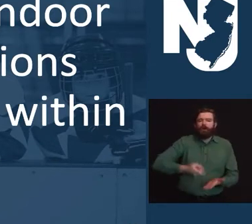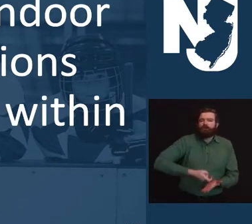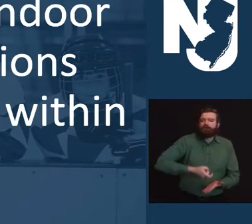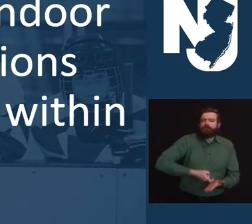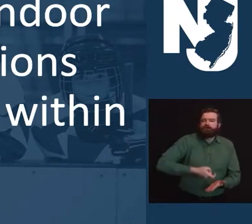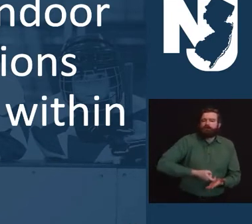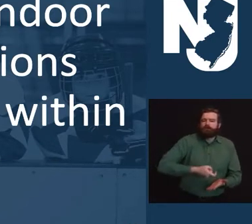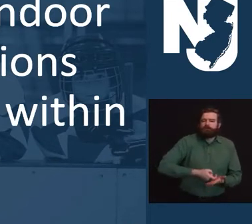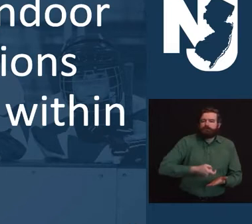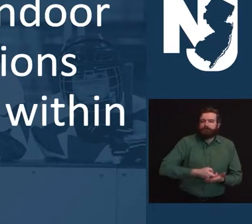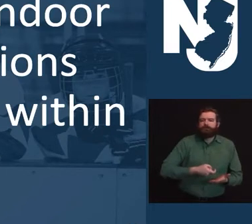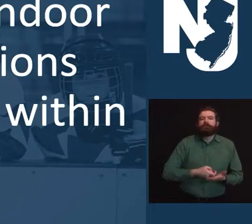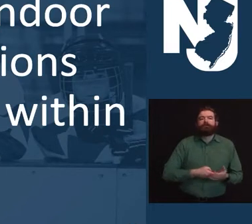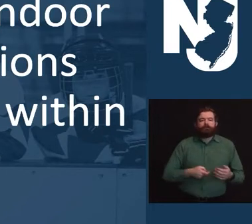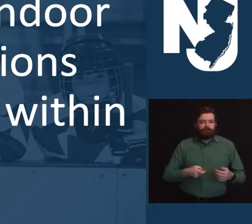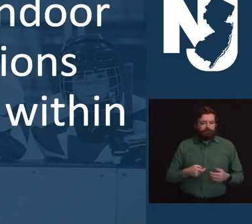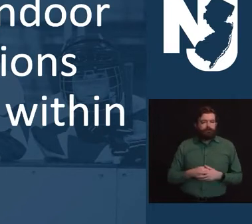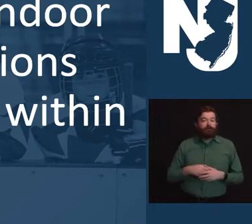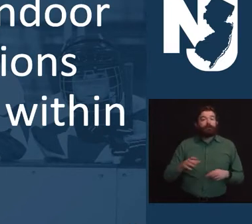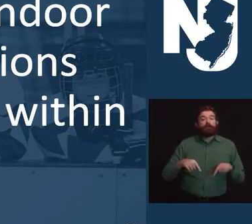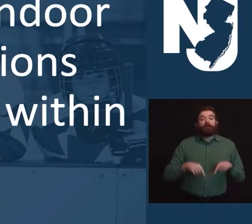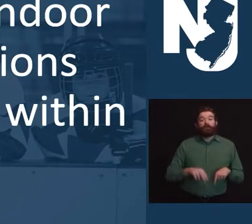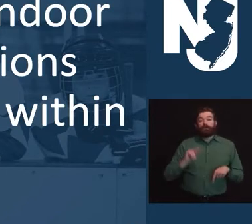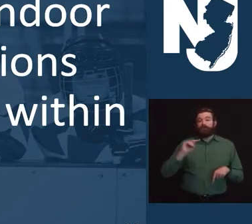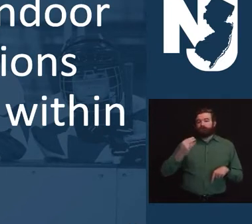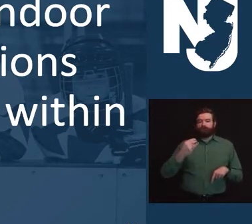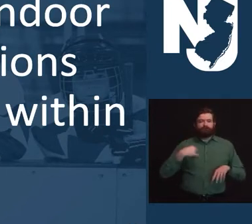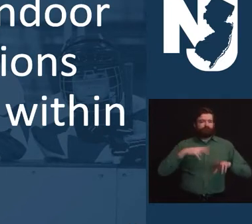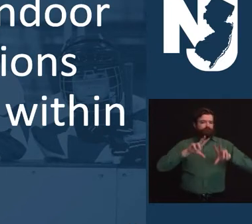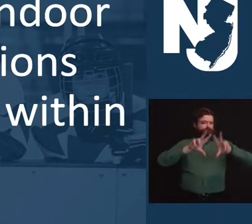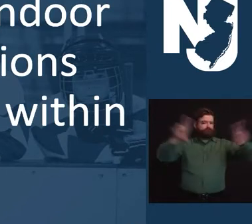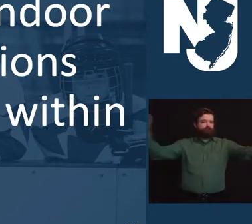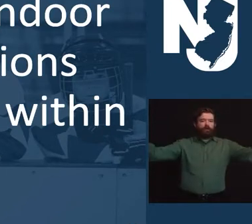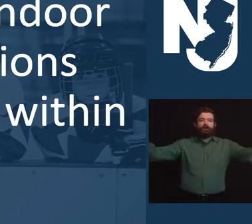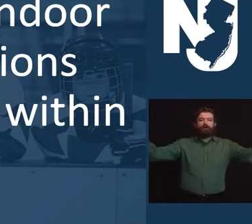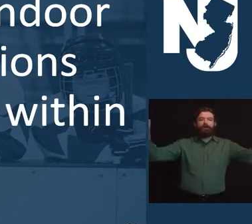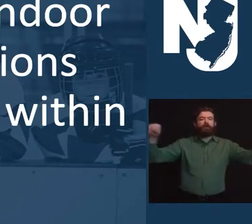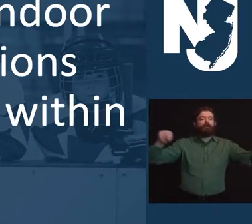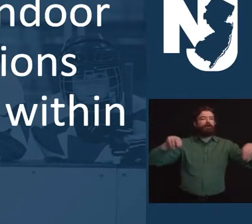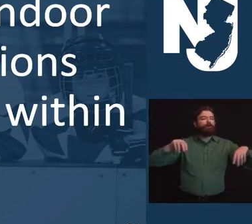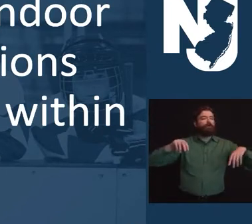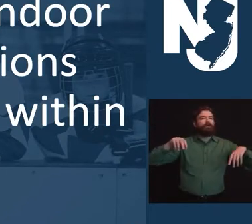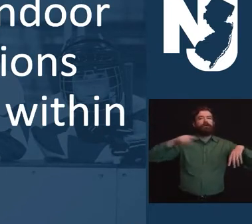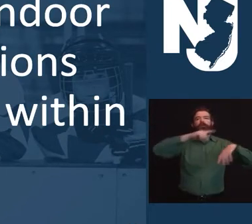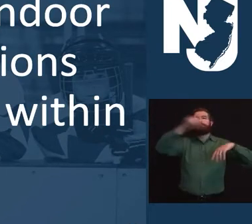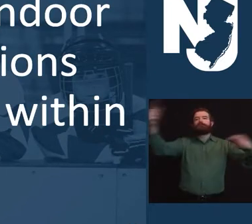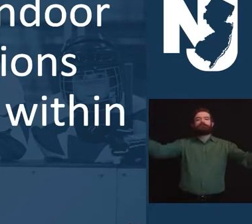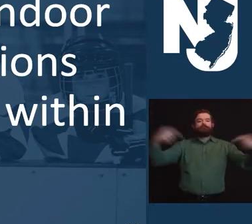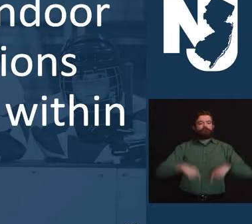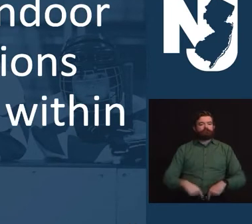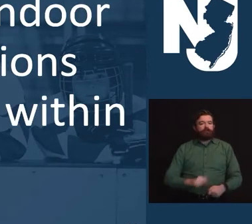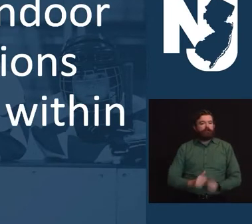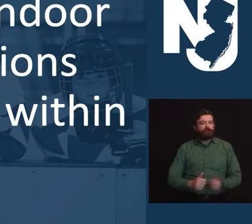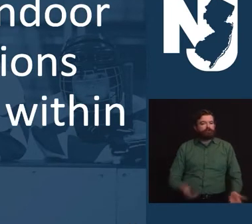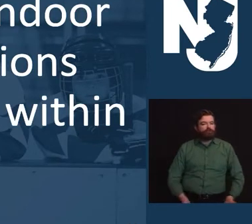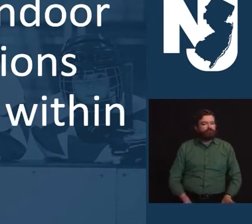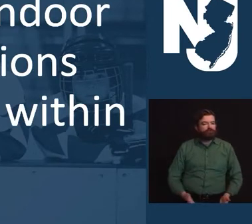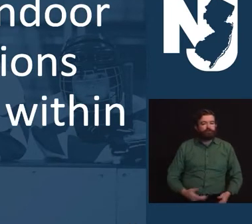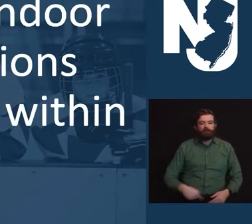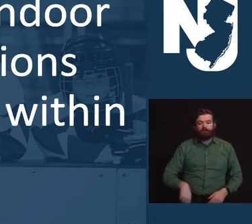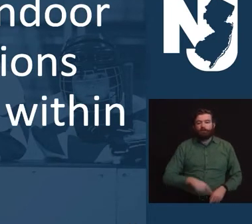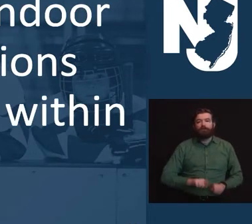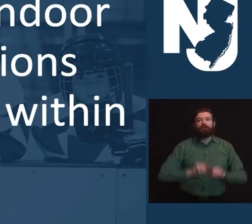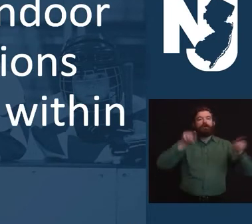remains. We in New Jersey will continue to prohibit interstate youth indoor sports competitions within the 4 walls of New